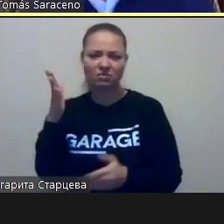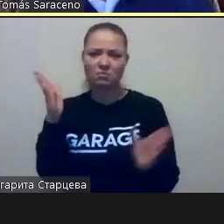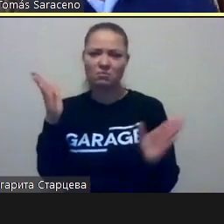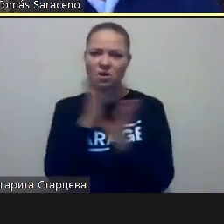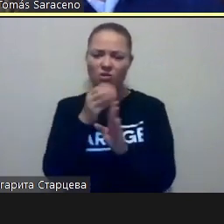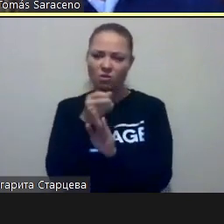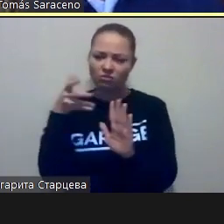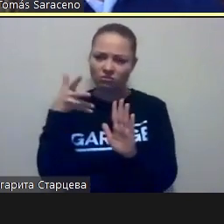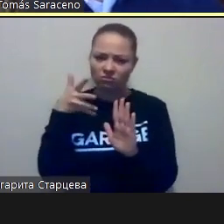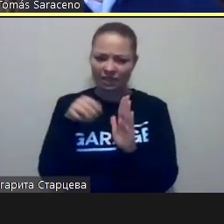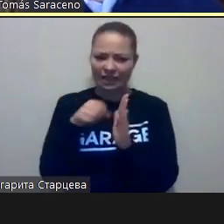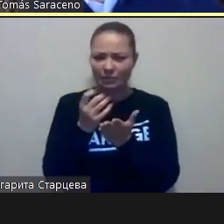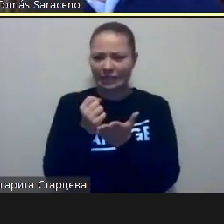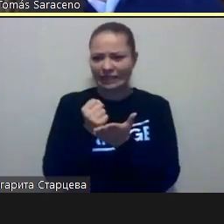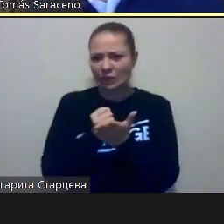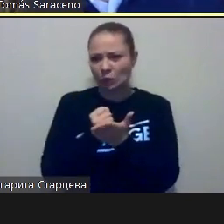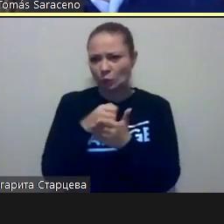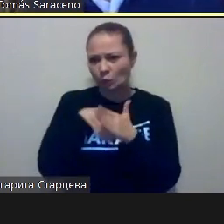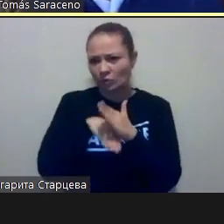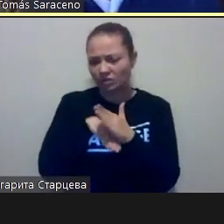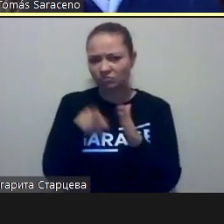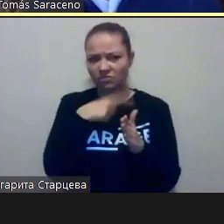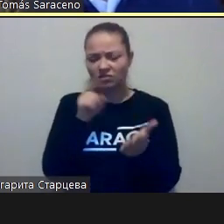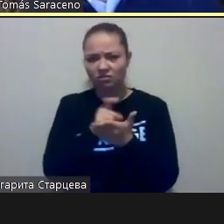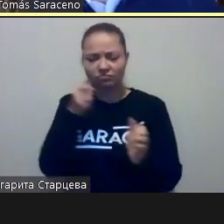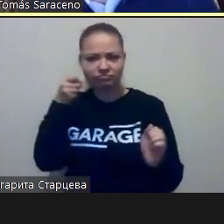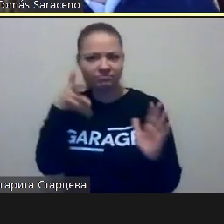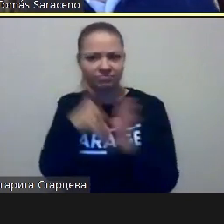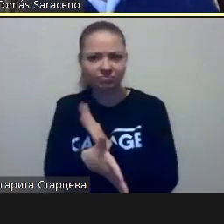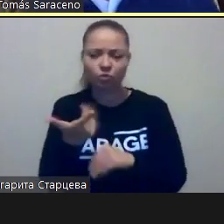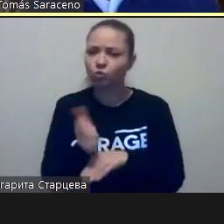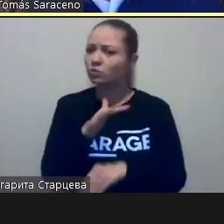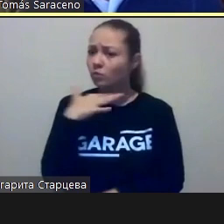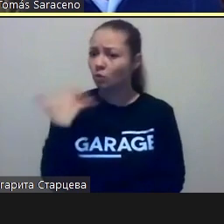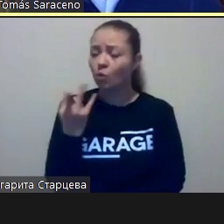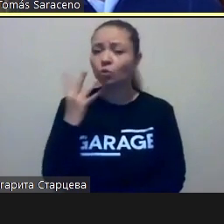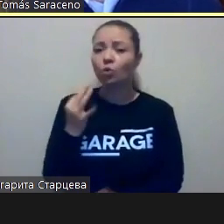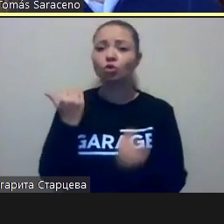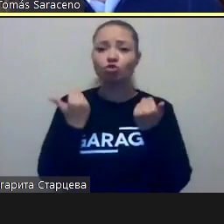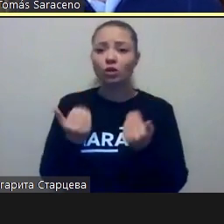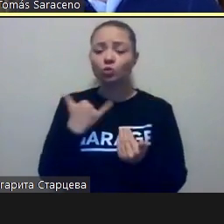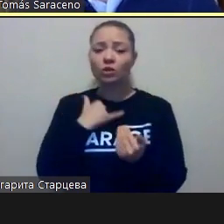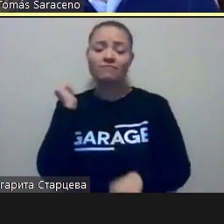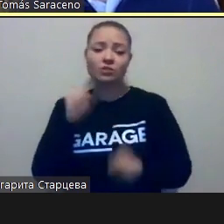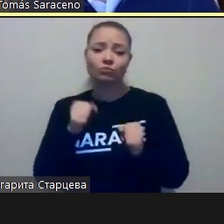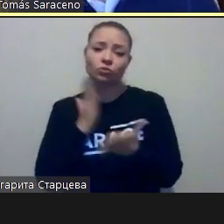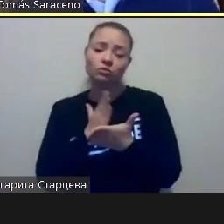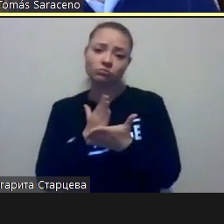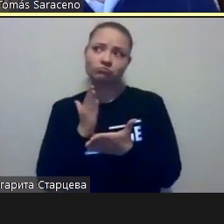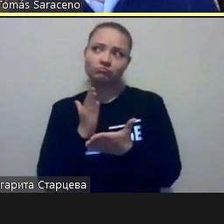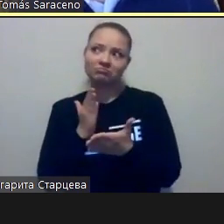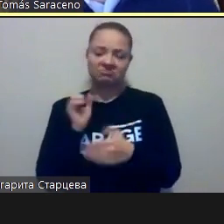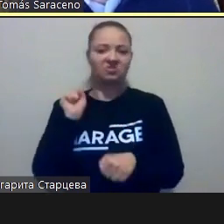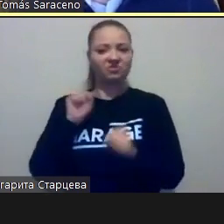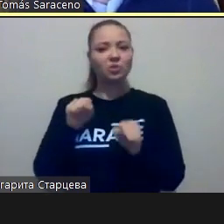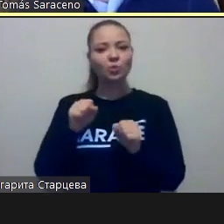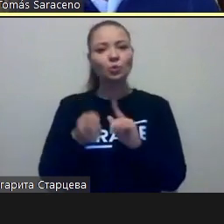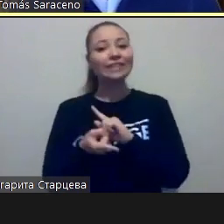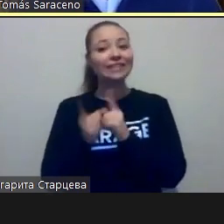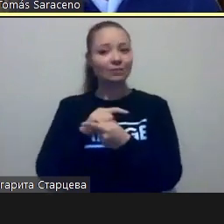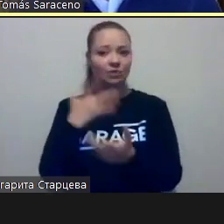change the name from resources to other things, it might be also the keys of unlocking certain ways of inhabiting the